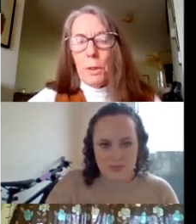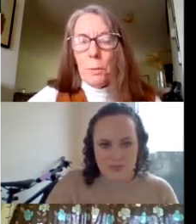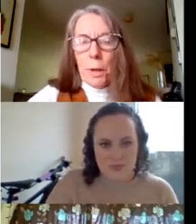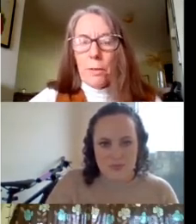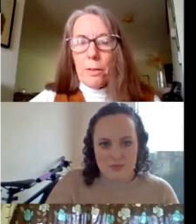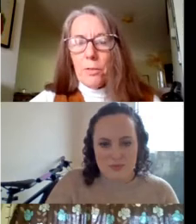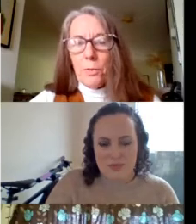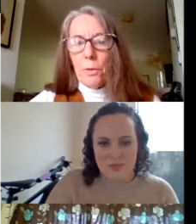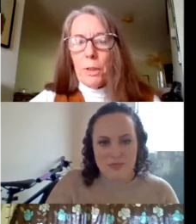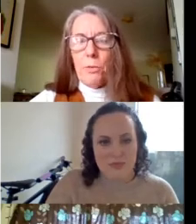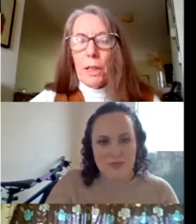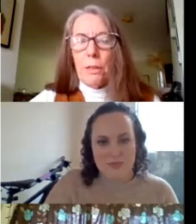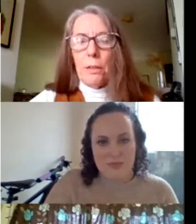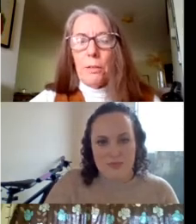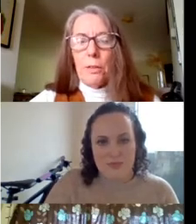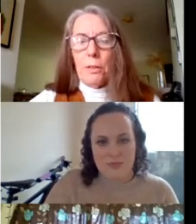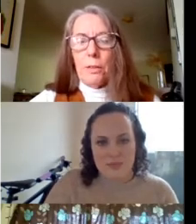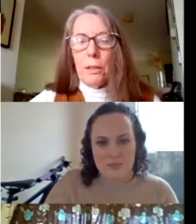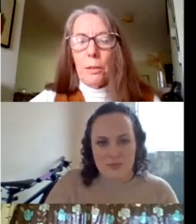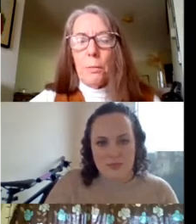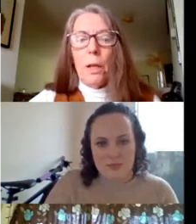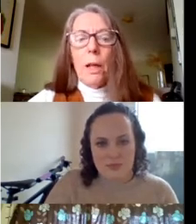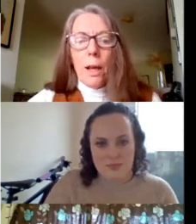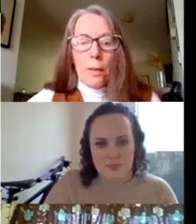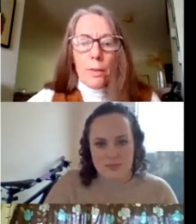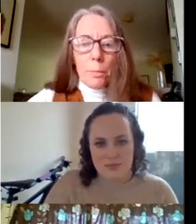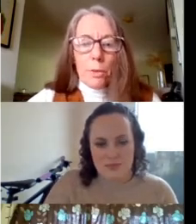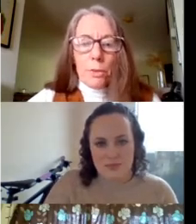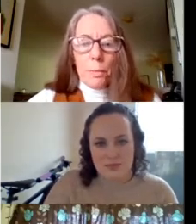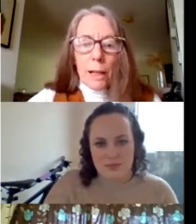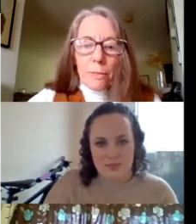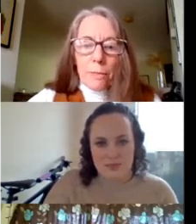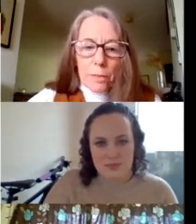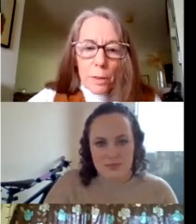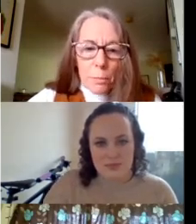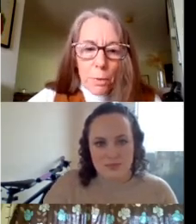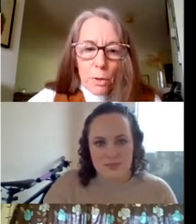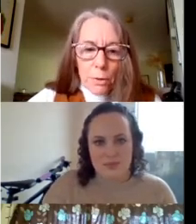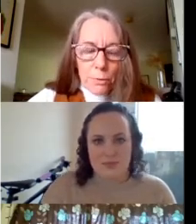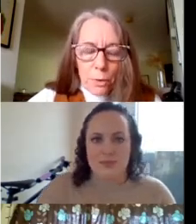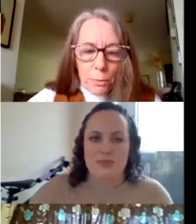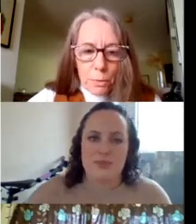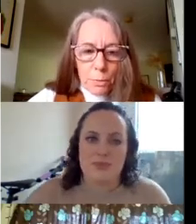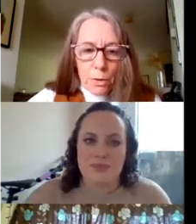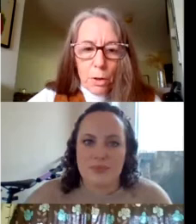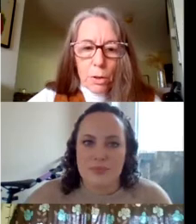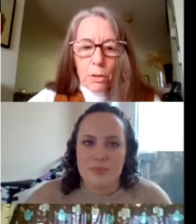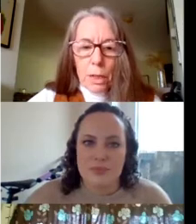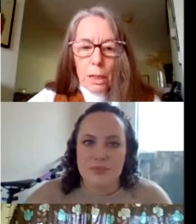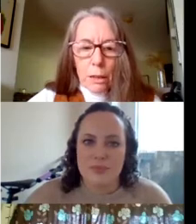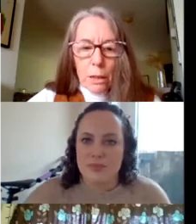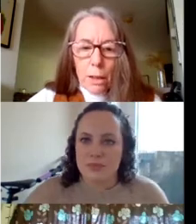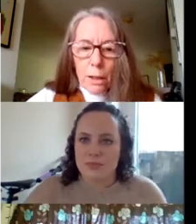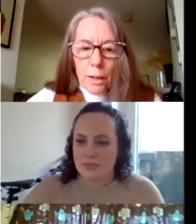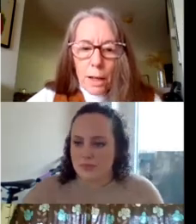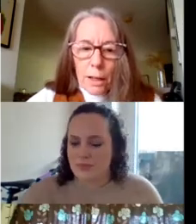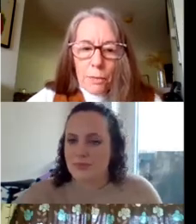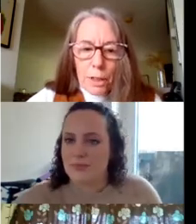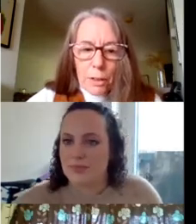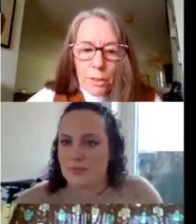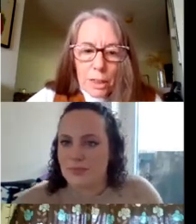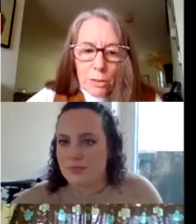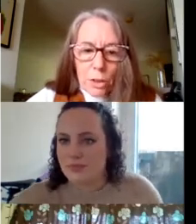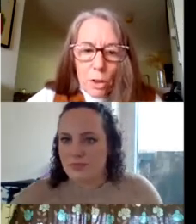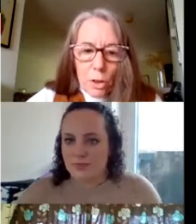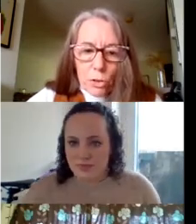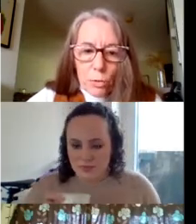the WRA is for the West Riding Asylum. And at the bottom left, there's a brooch from some crockery that, if